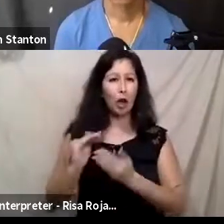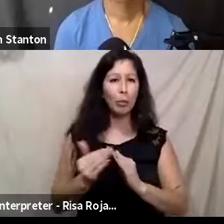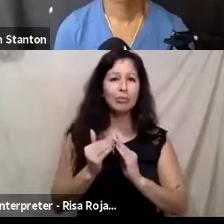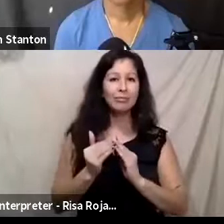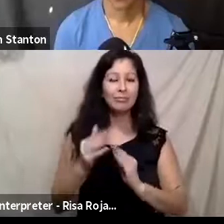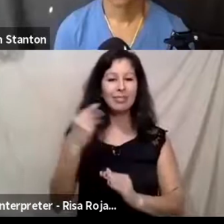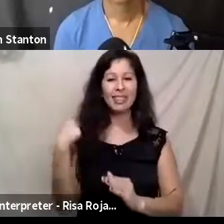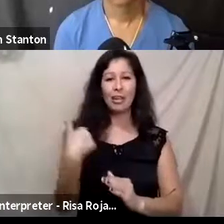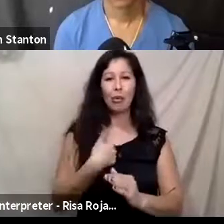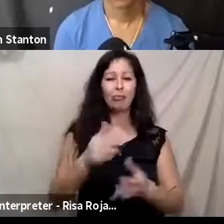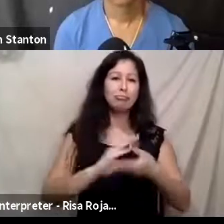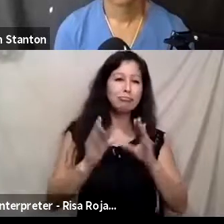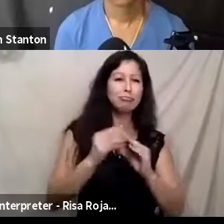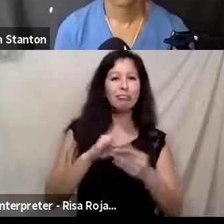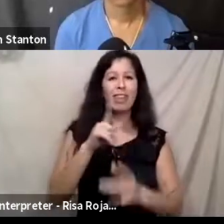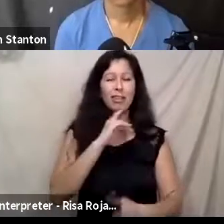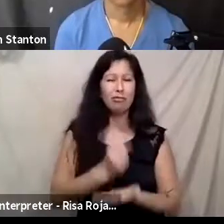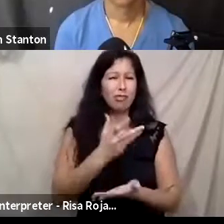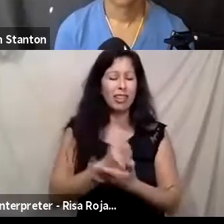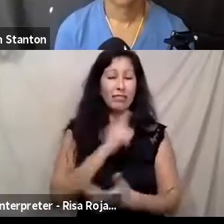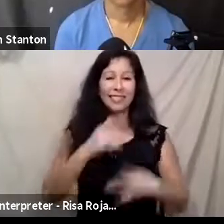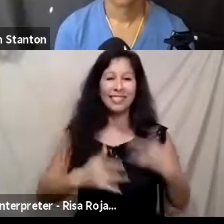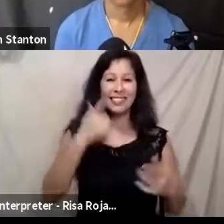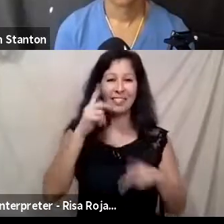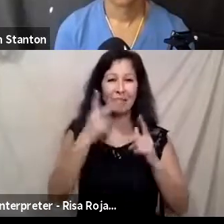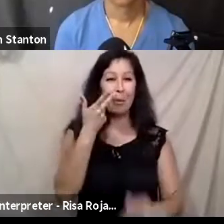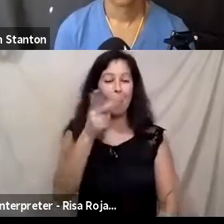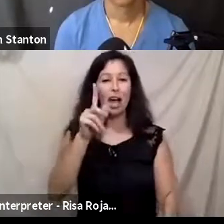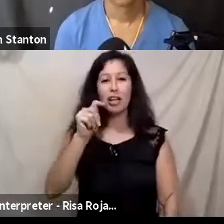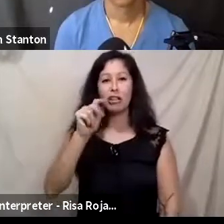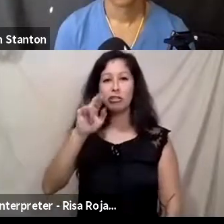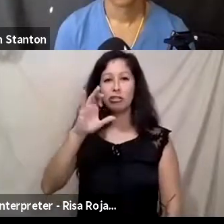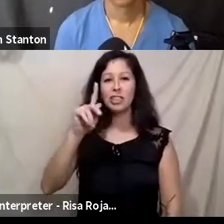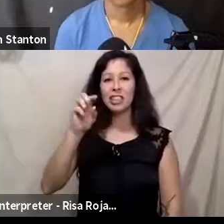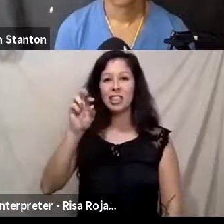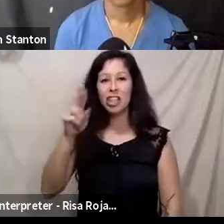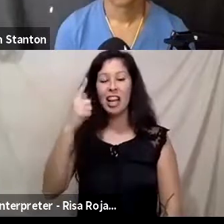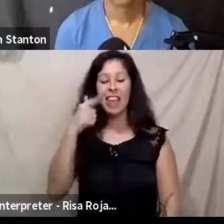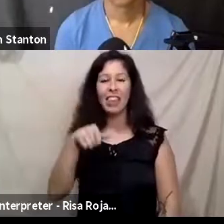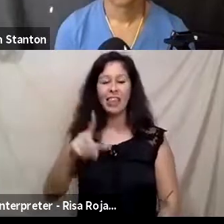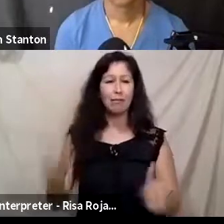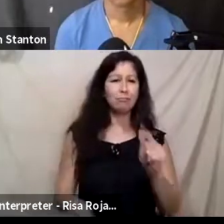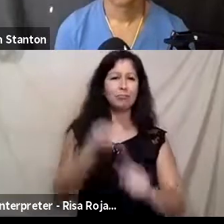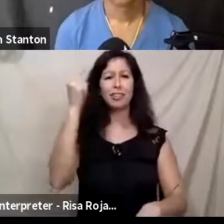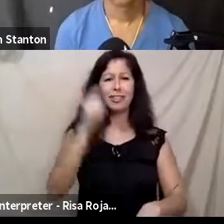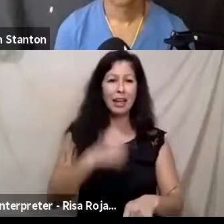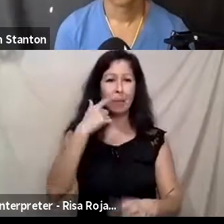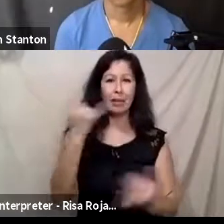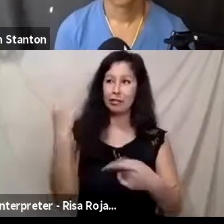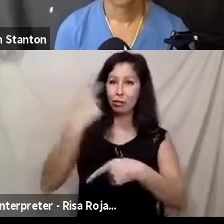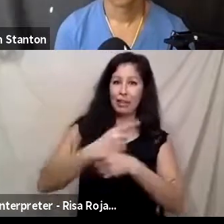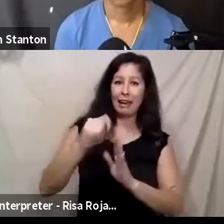communities. And we were telling this story that is so rich. So I'm so excited for people to see this. I think that it's groundbreaking because it's contemporary. You